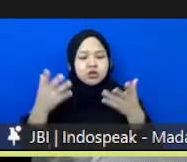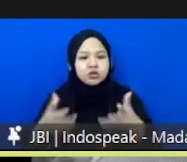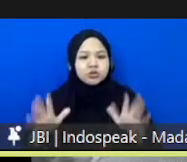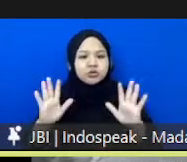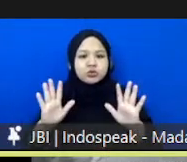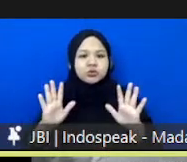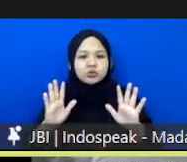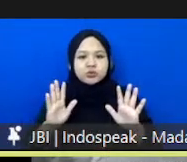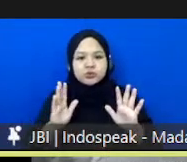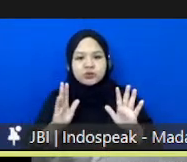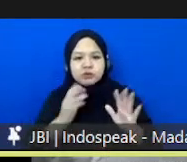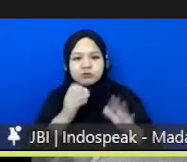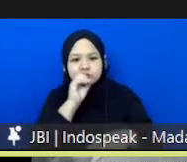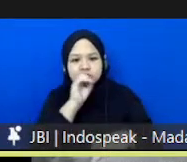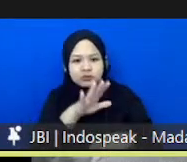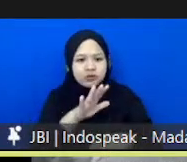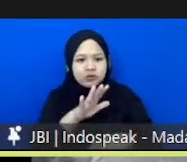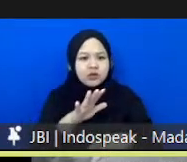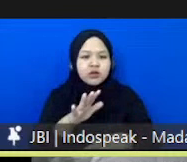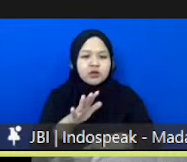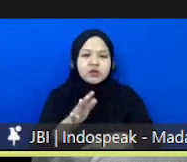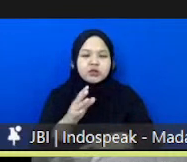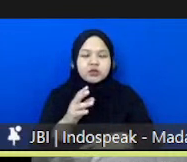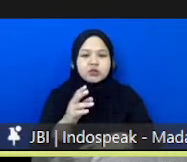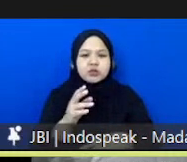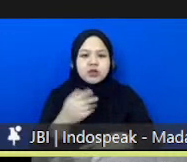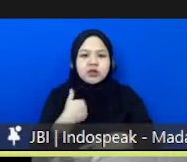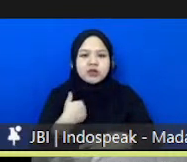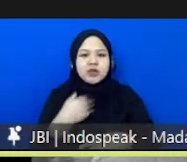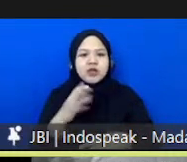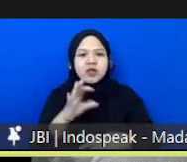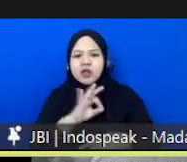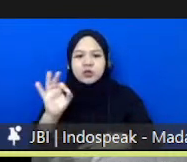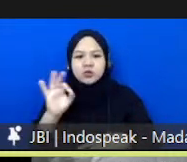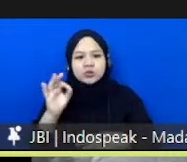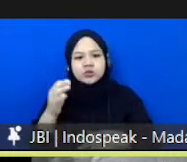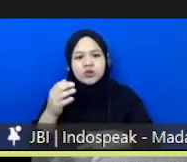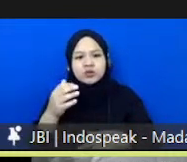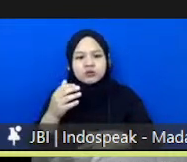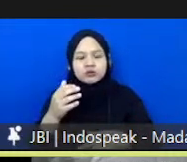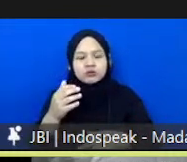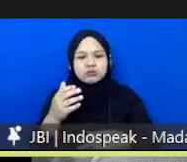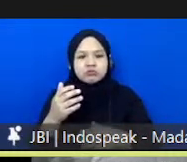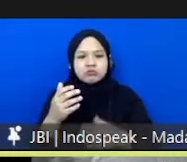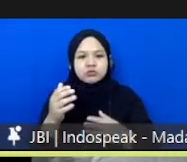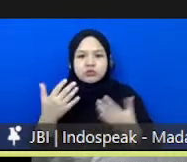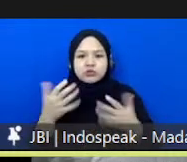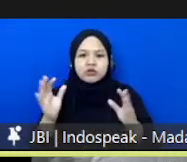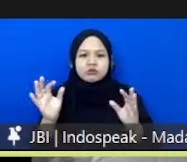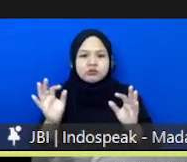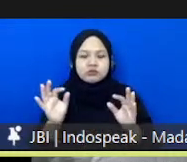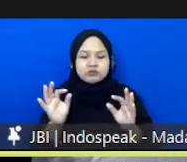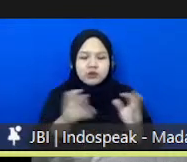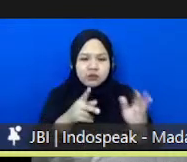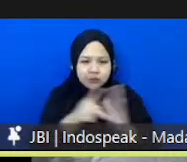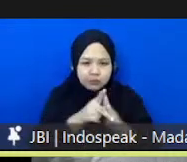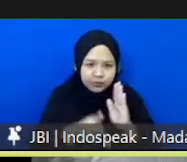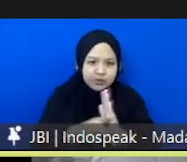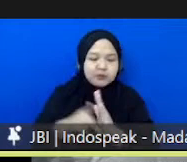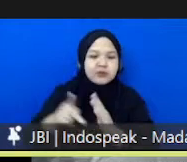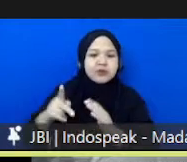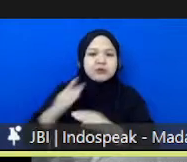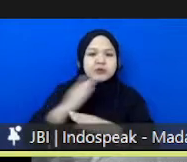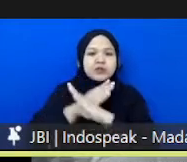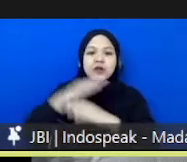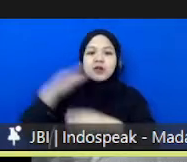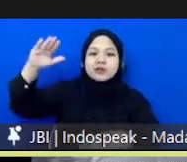260 districts, 86% claim that they have had severe disruptions on child health services during